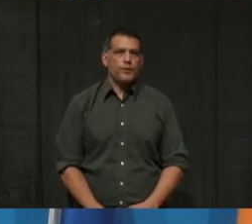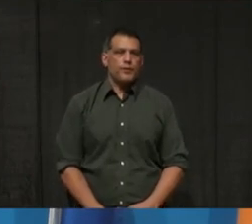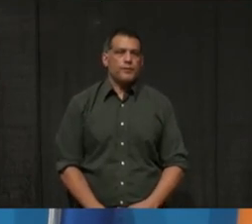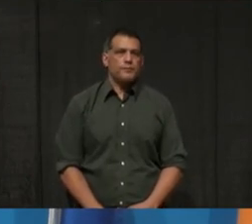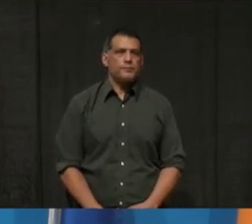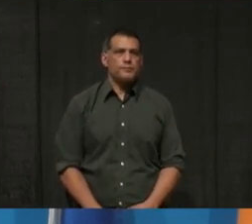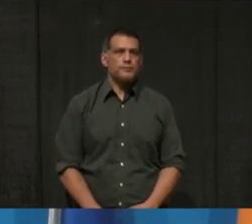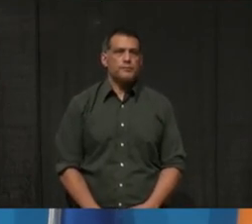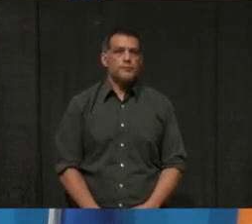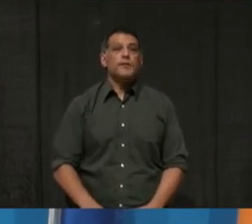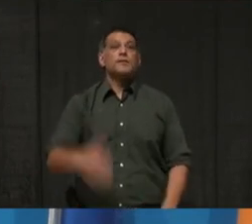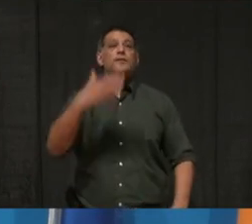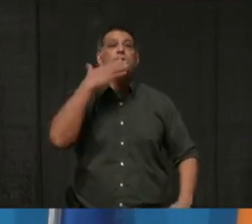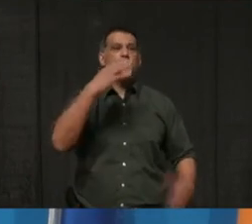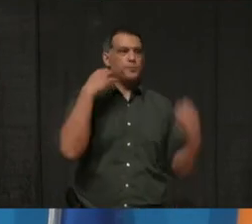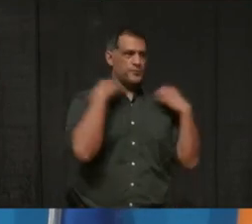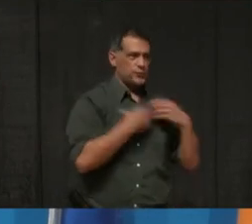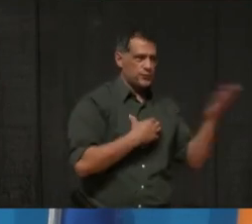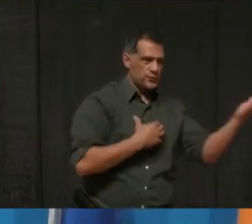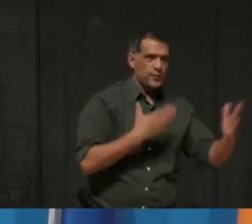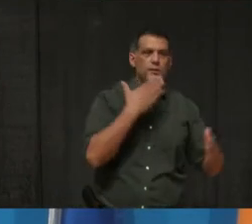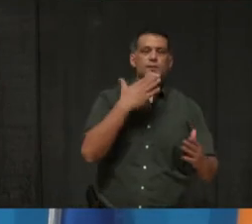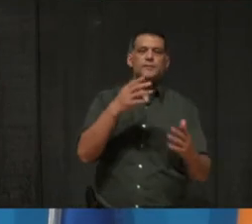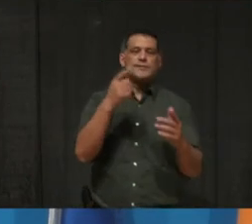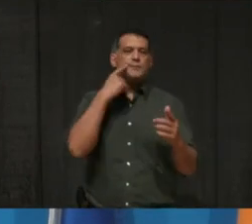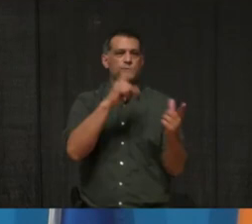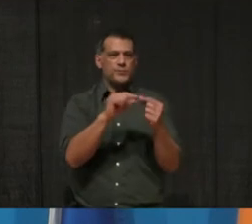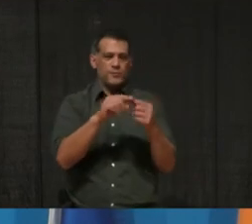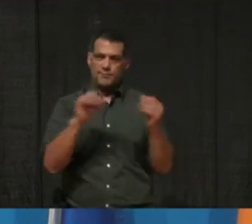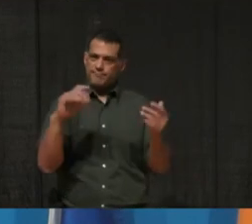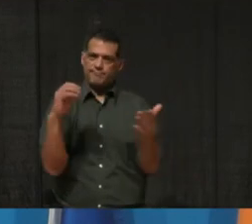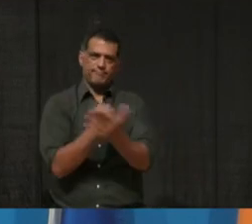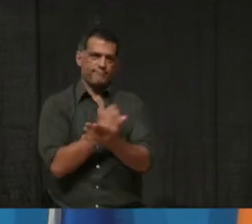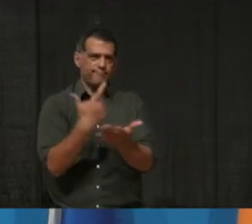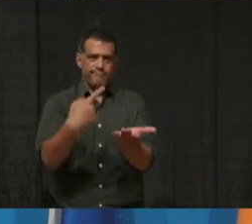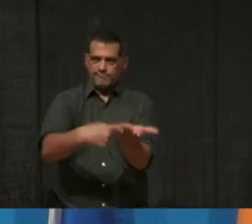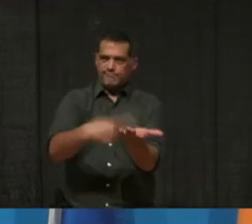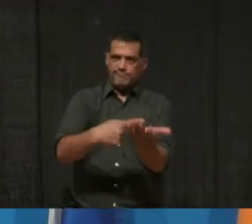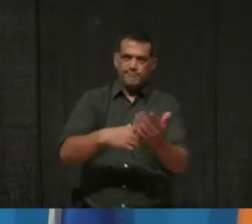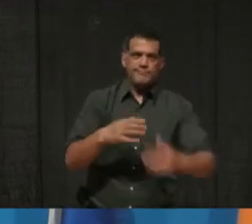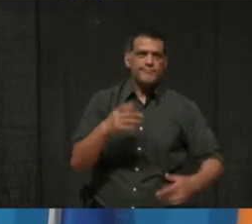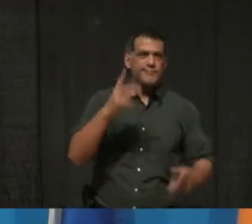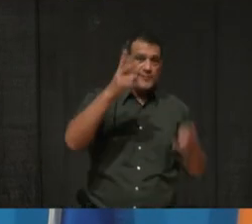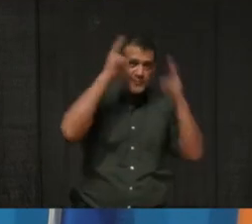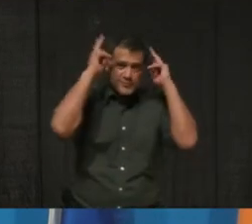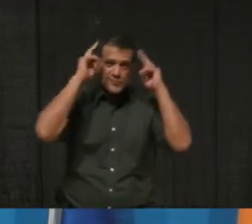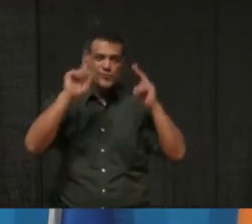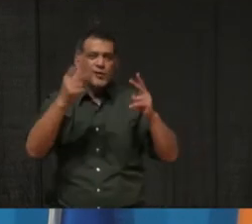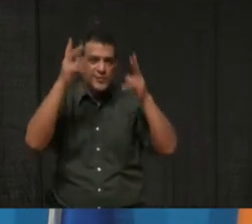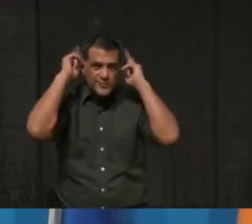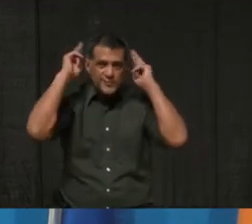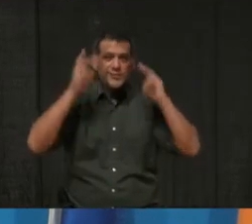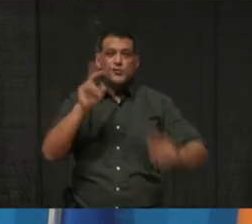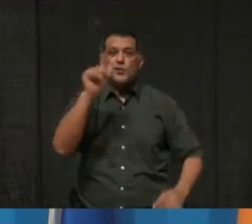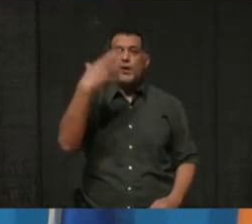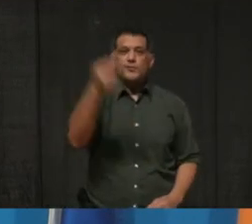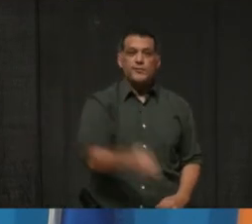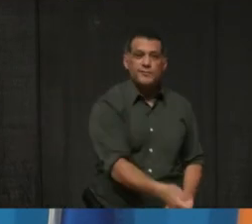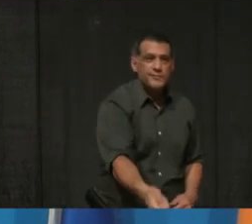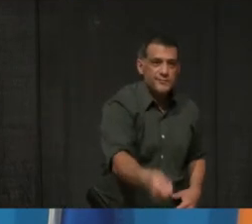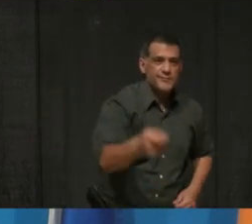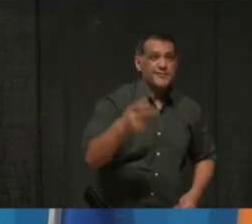Thank you, Mayor Crombie, for the opportunity to just comment a little bit more on the dog grooming issue. It's one that's continued